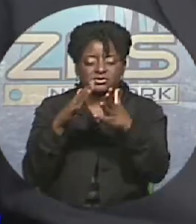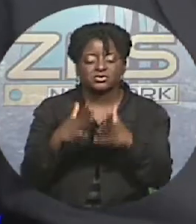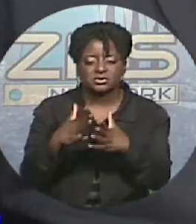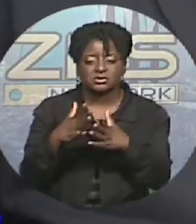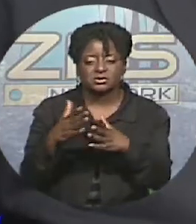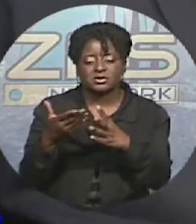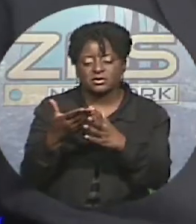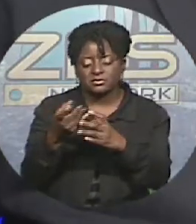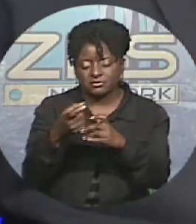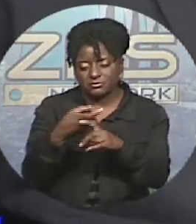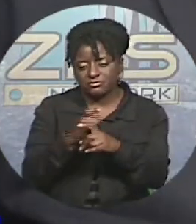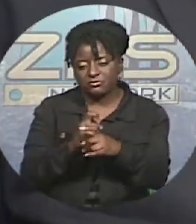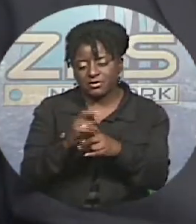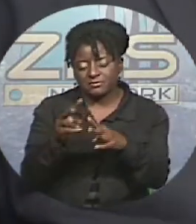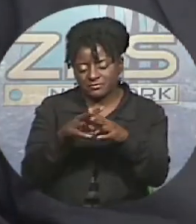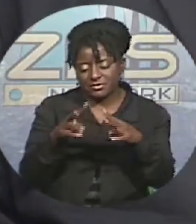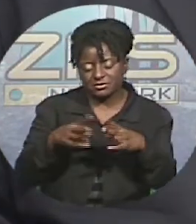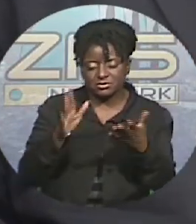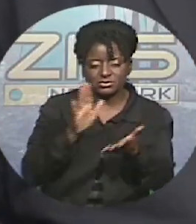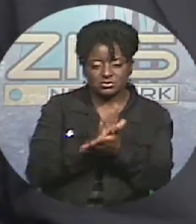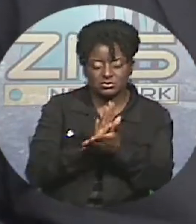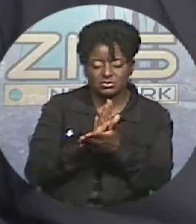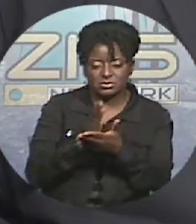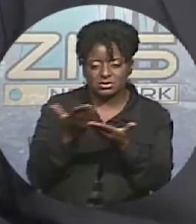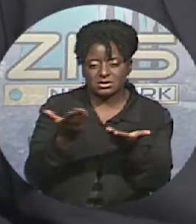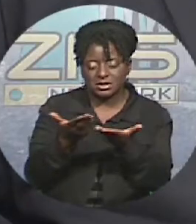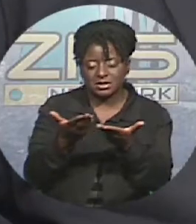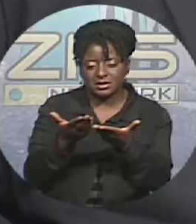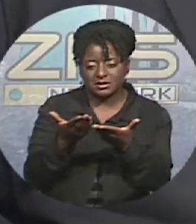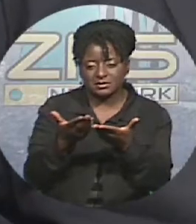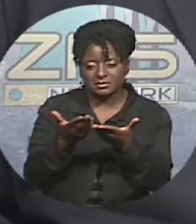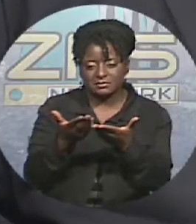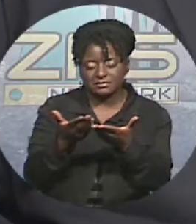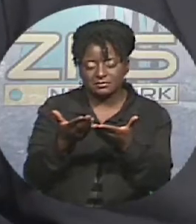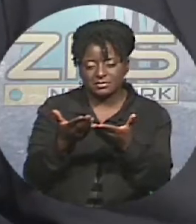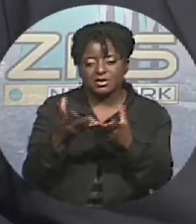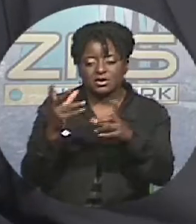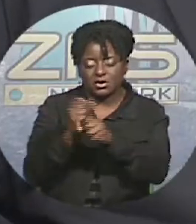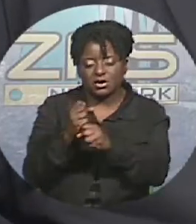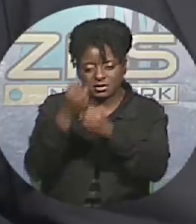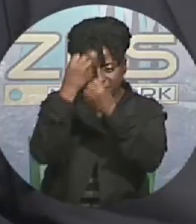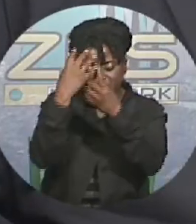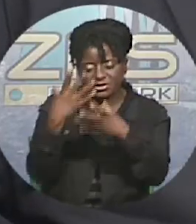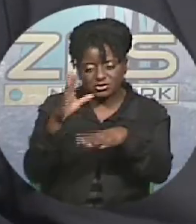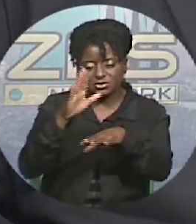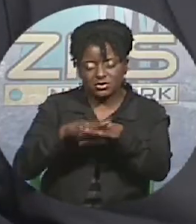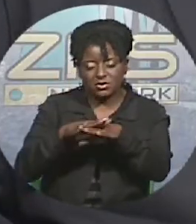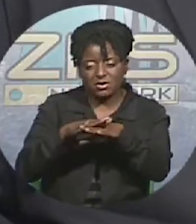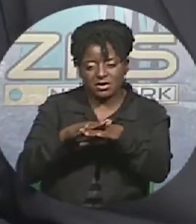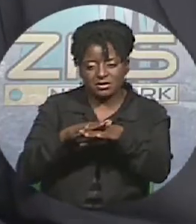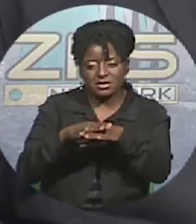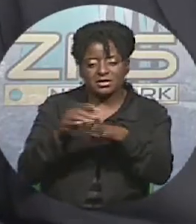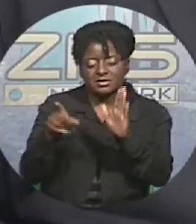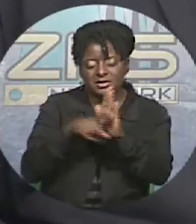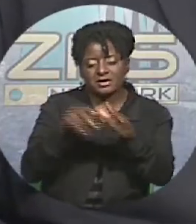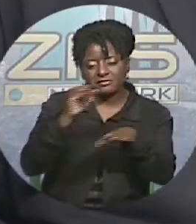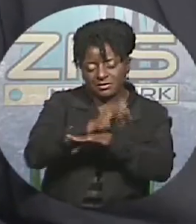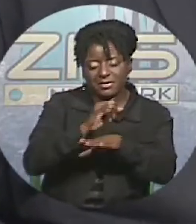the capital got some crucial information on the impact of sexting during a two-day seminar at St. Agnes Parish